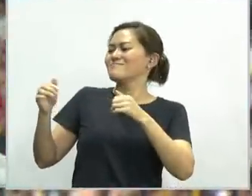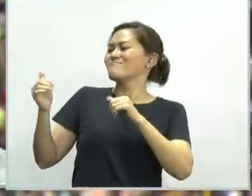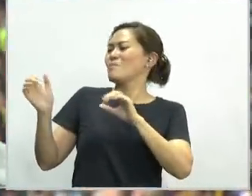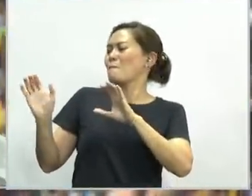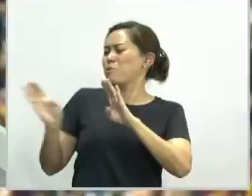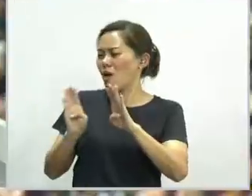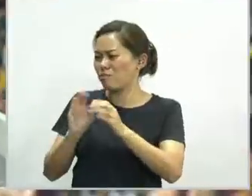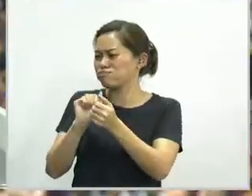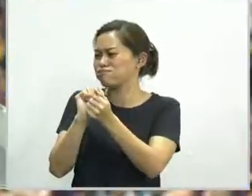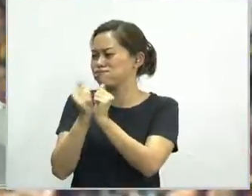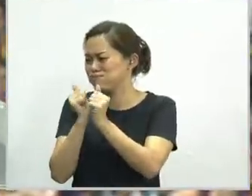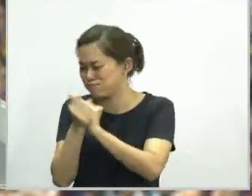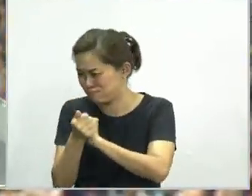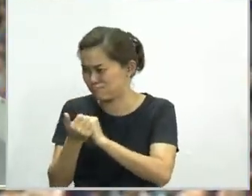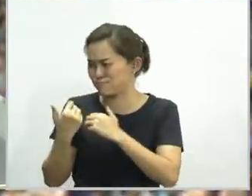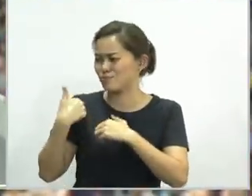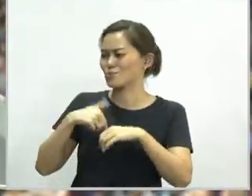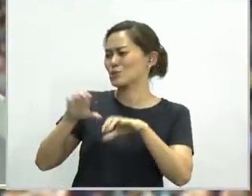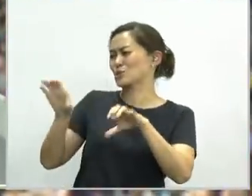behavioral alteration."